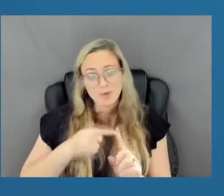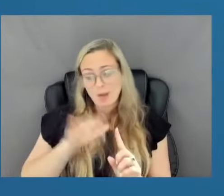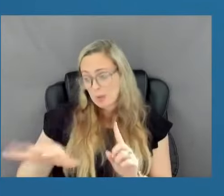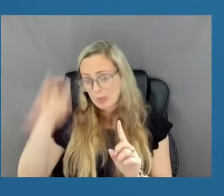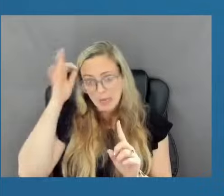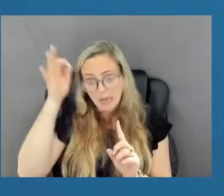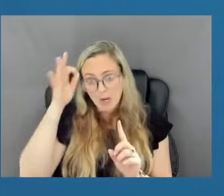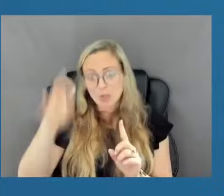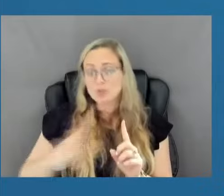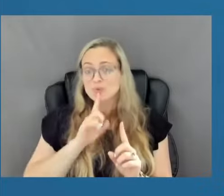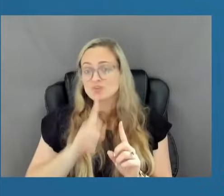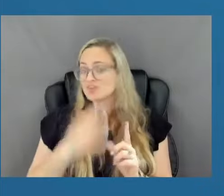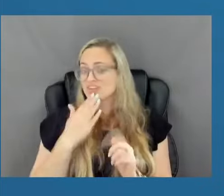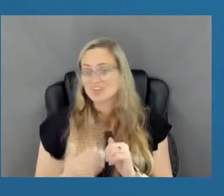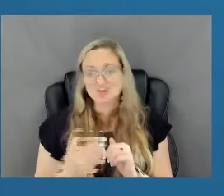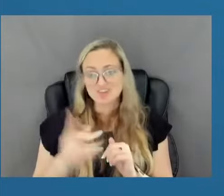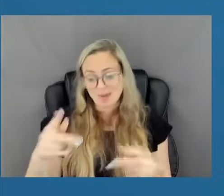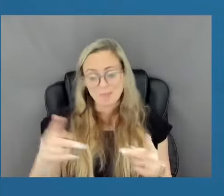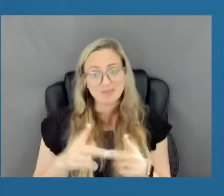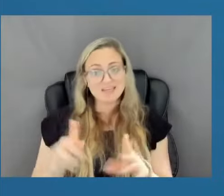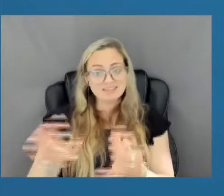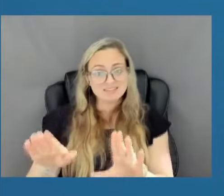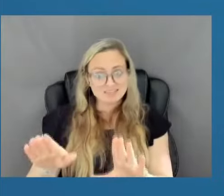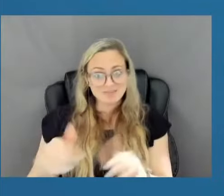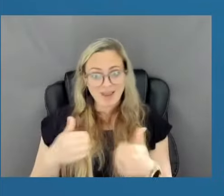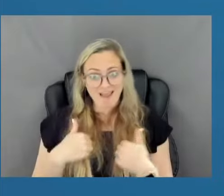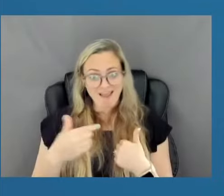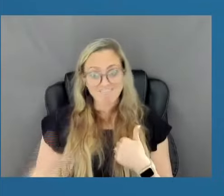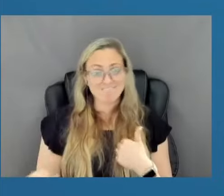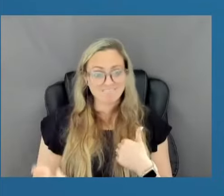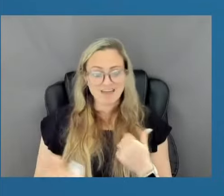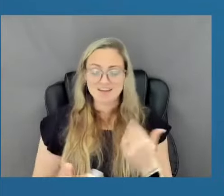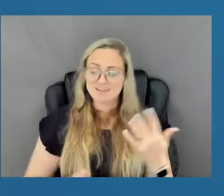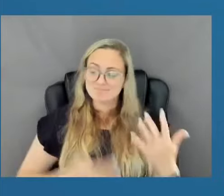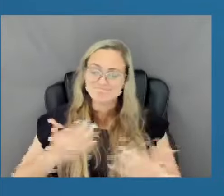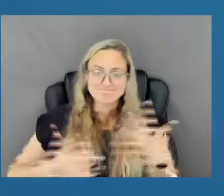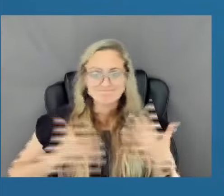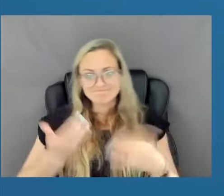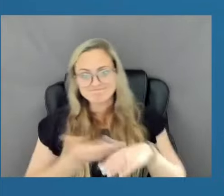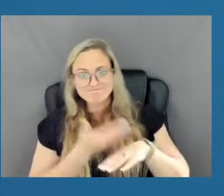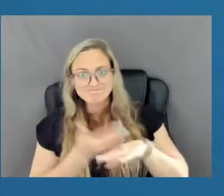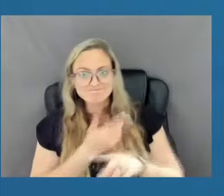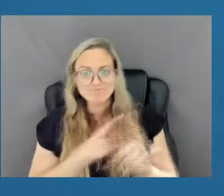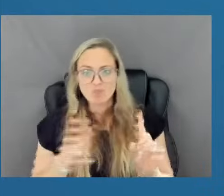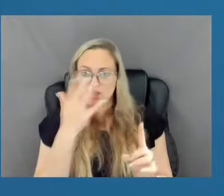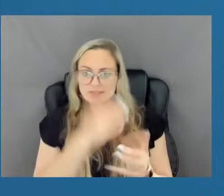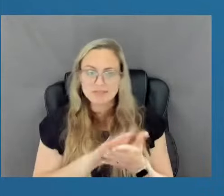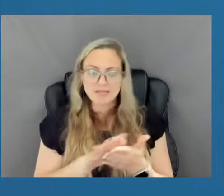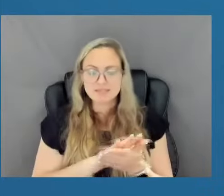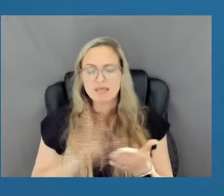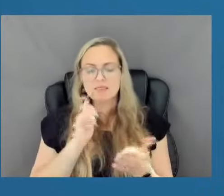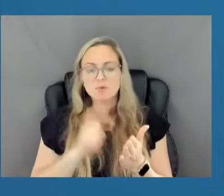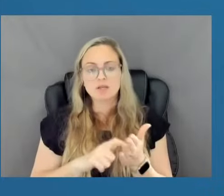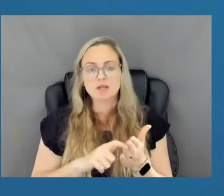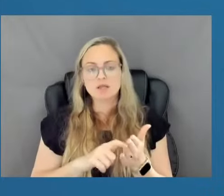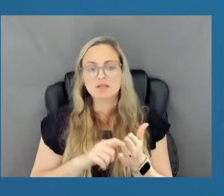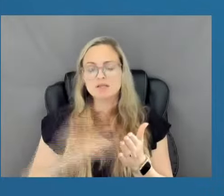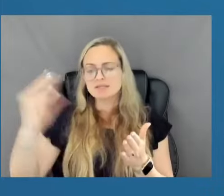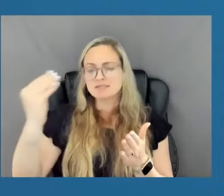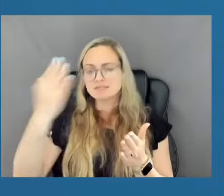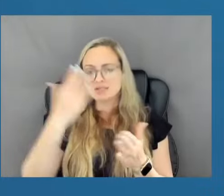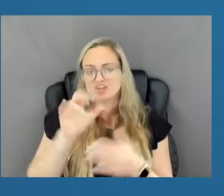it's really good that that place exists and that it's spruced up and it's looking nice. And then I want to acknowledge Sunshine Vegan